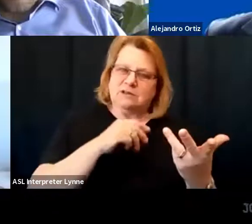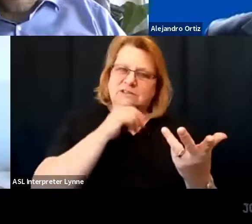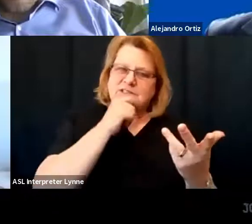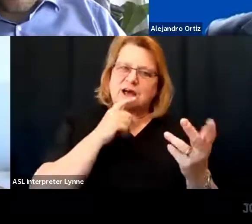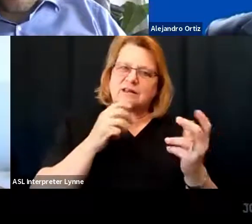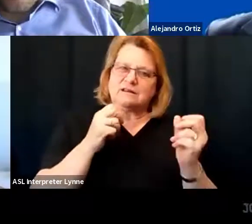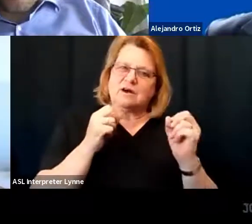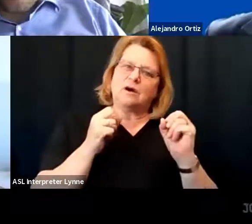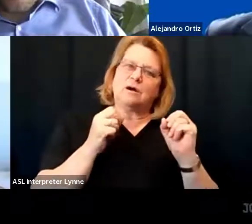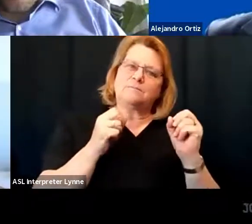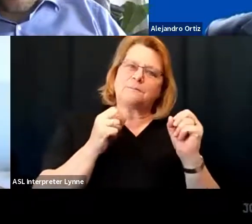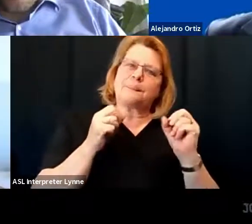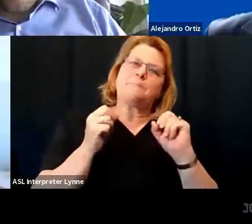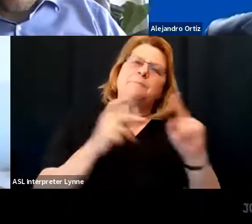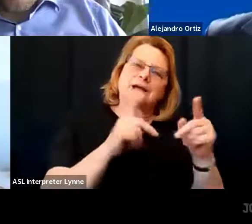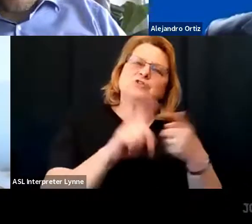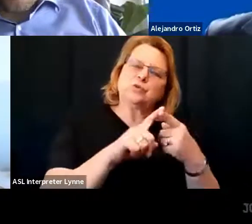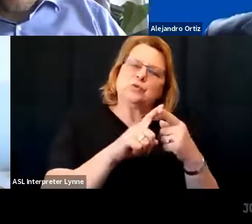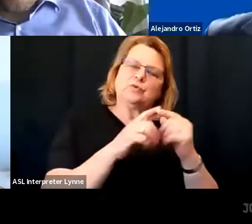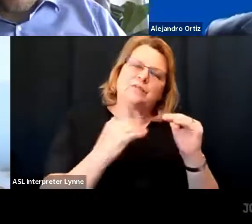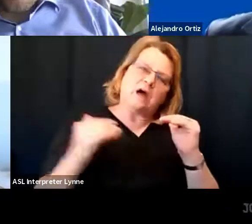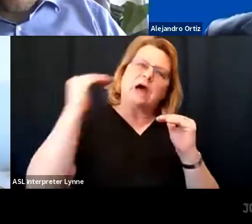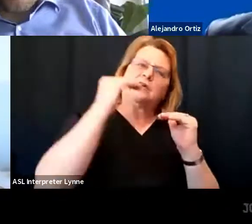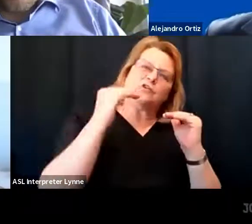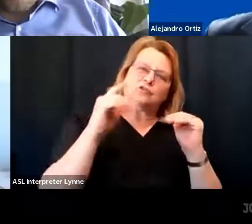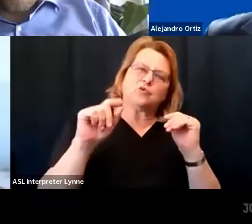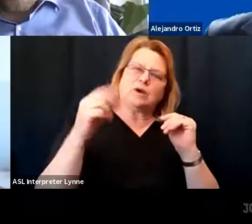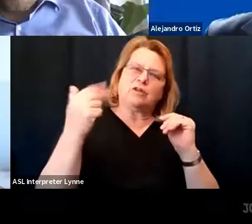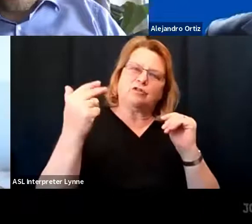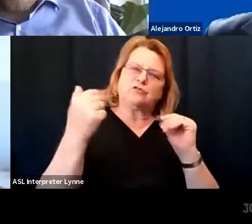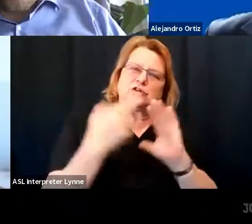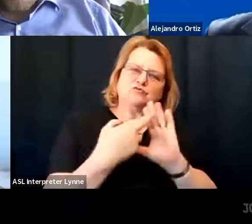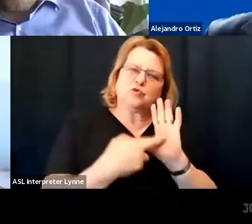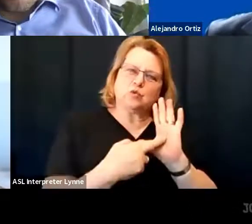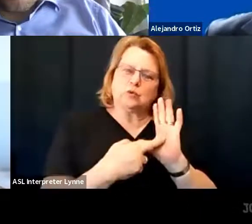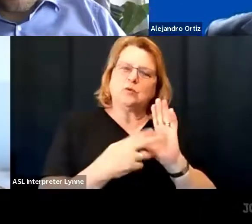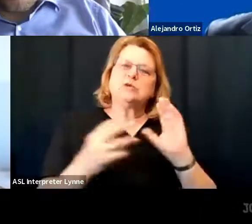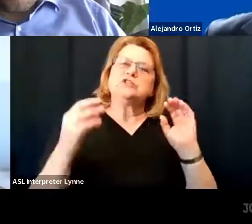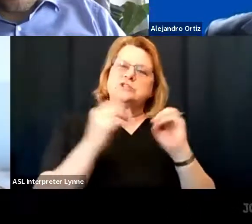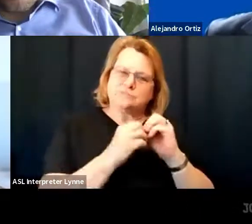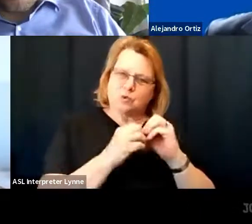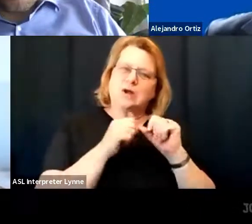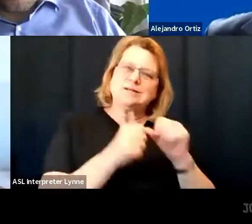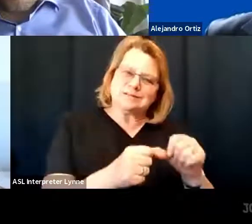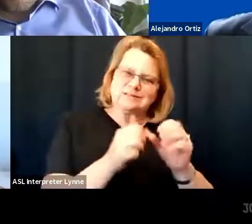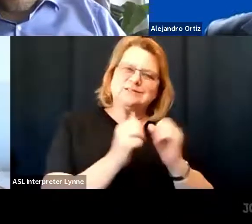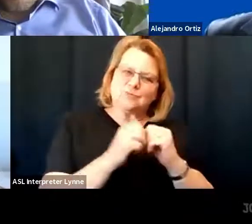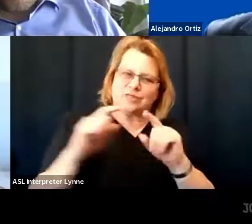prior, you know, 2013 rule, which, you know, as you mentioned, is also kind of fully consistent with how federal courts have